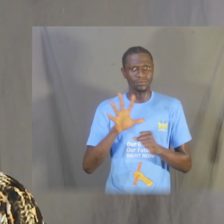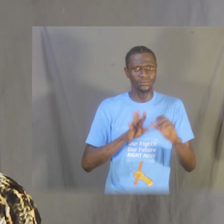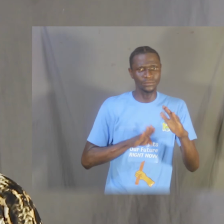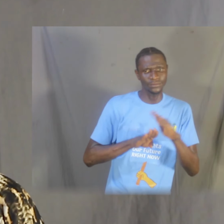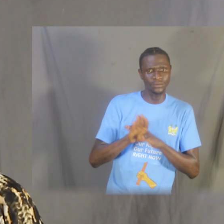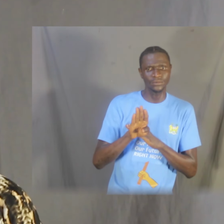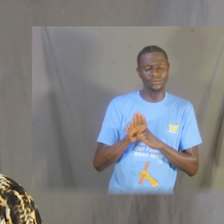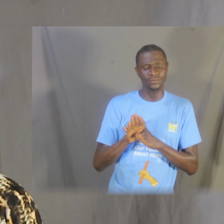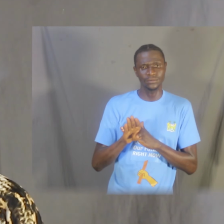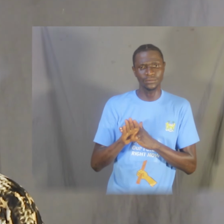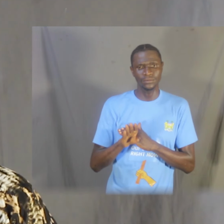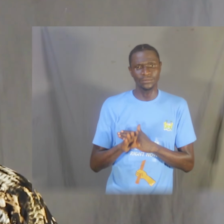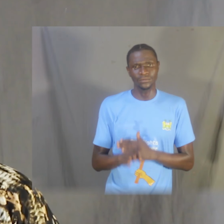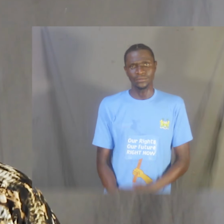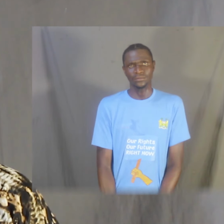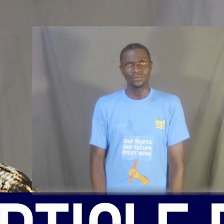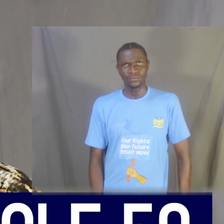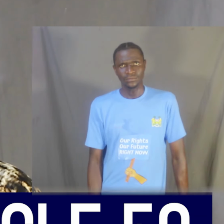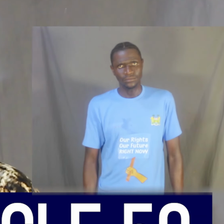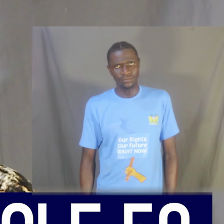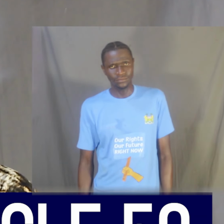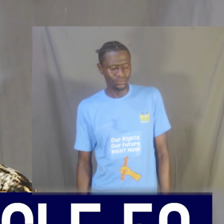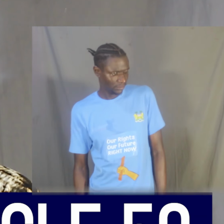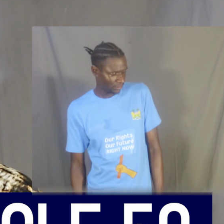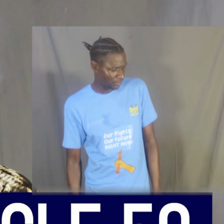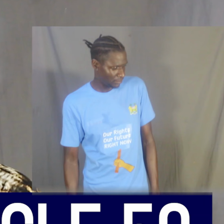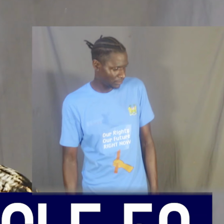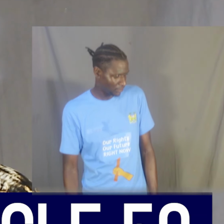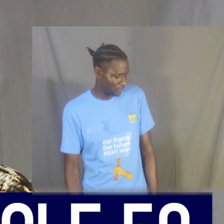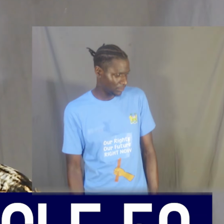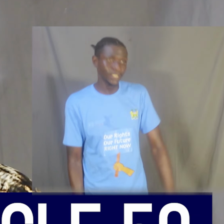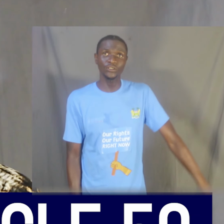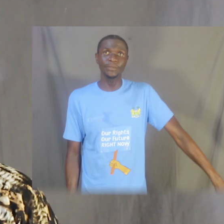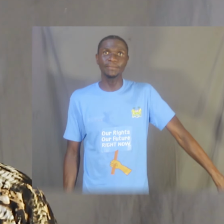in accessible formats. Article 50.